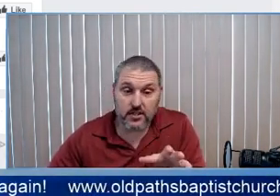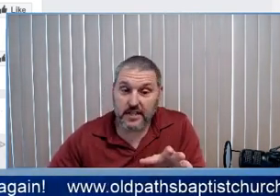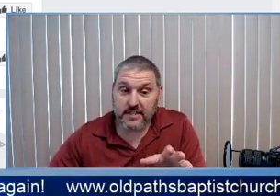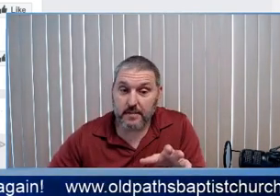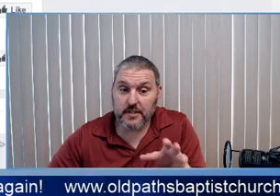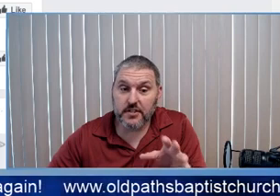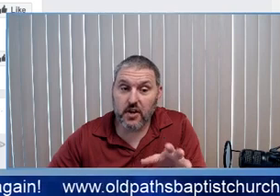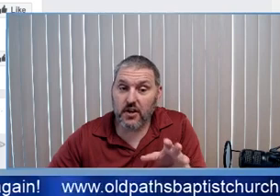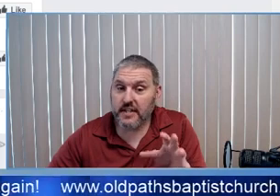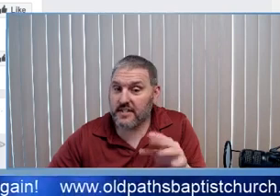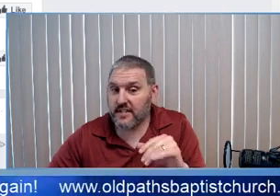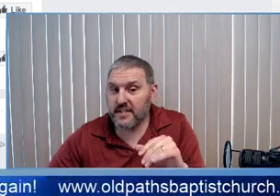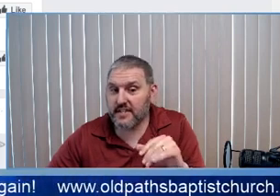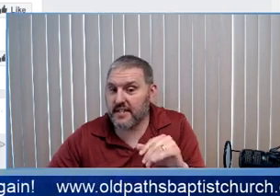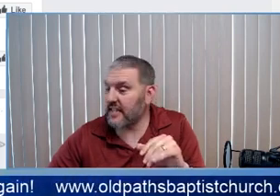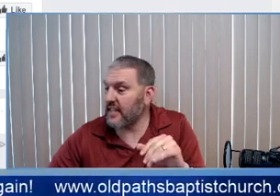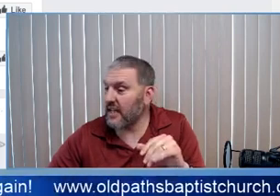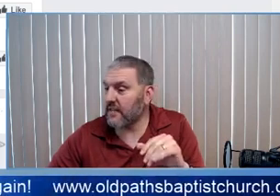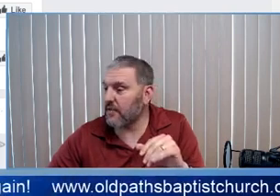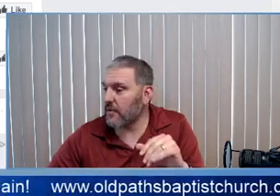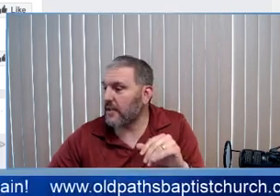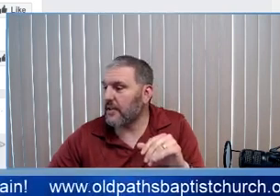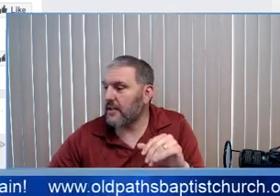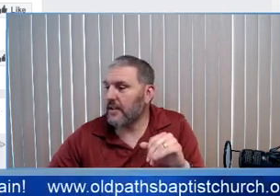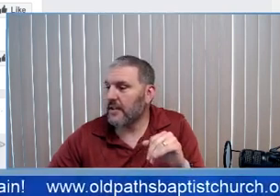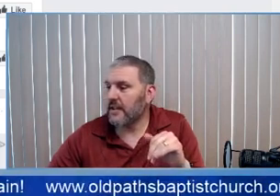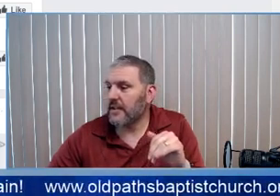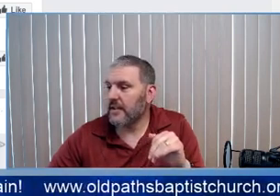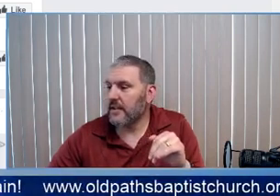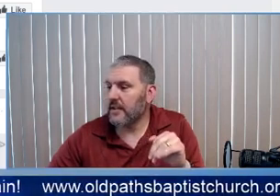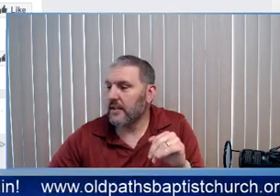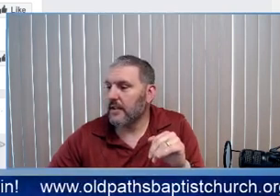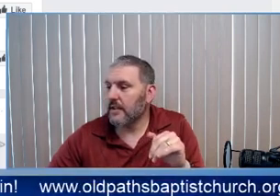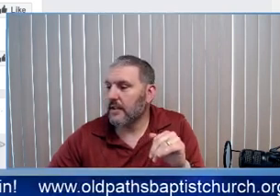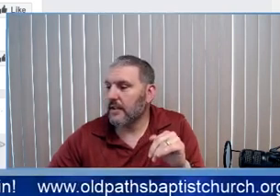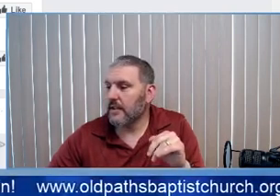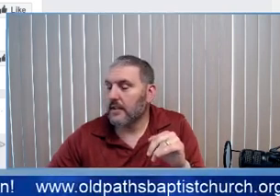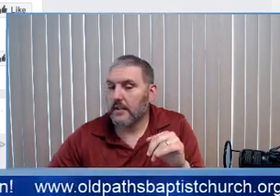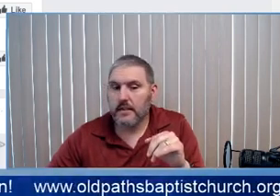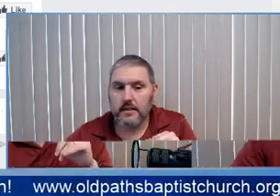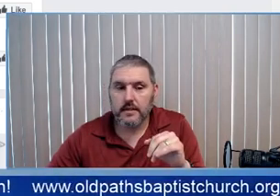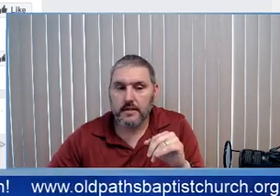It looks like something dark and sadistic and not even real.